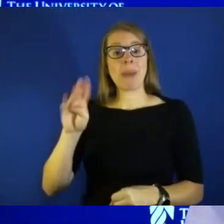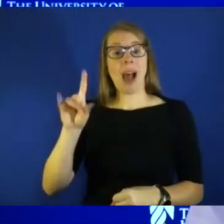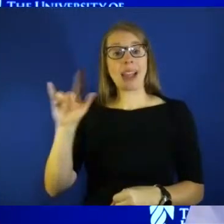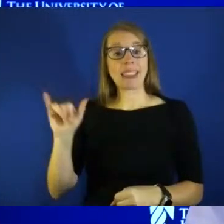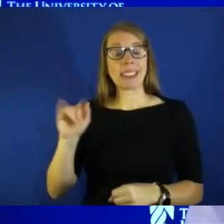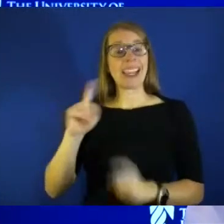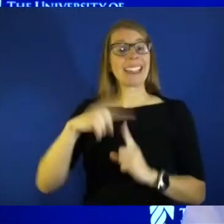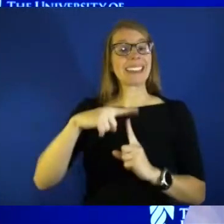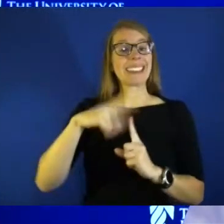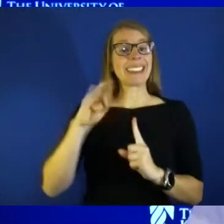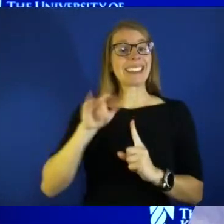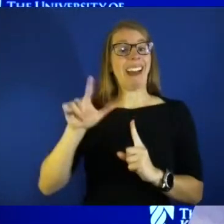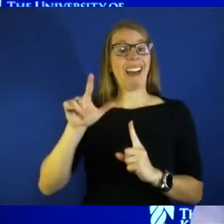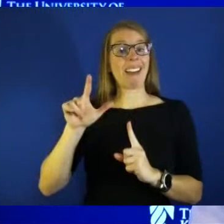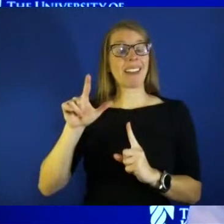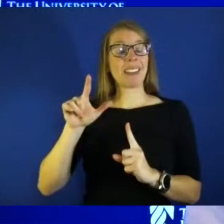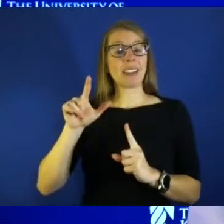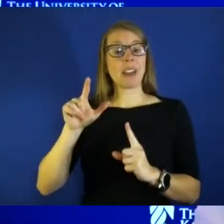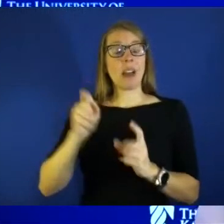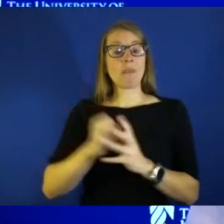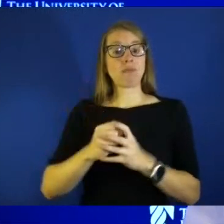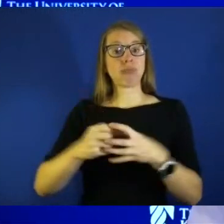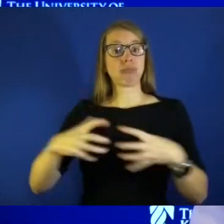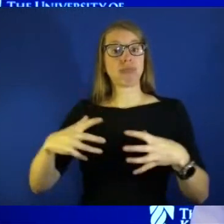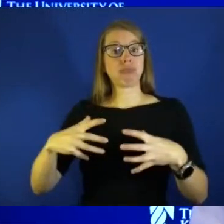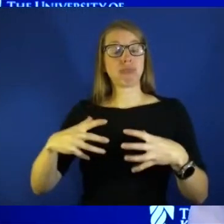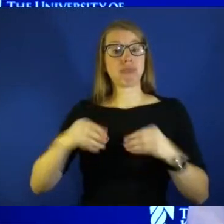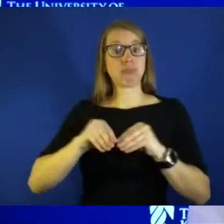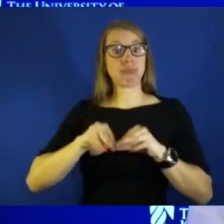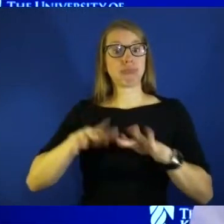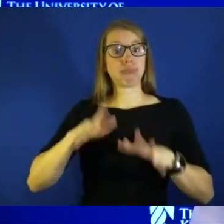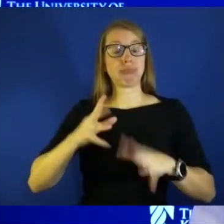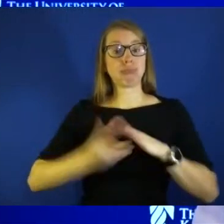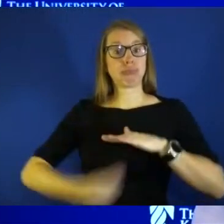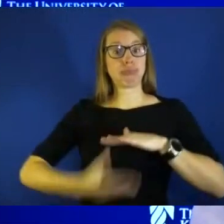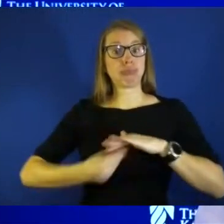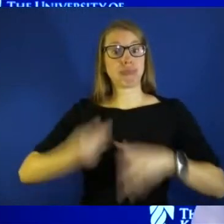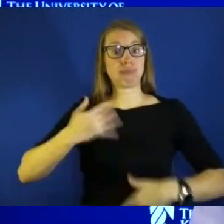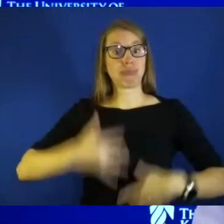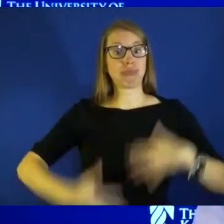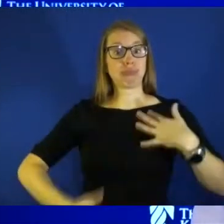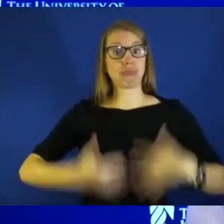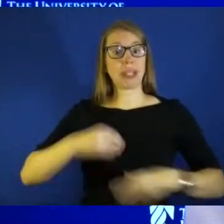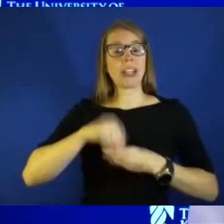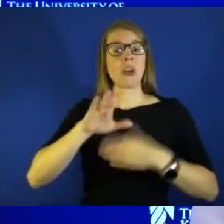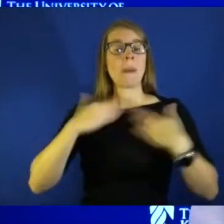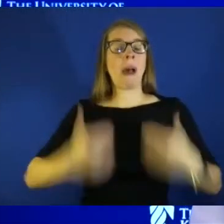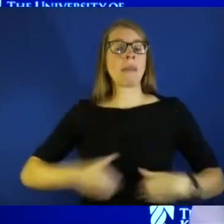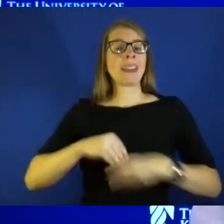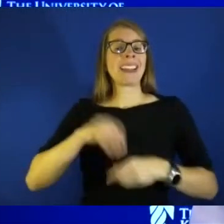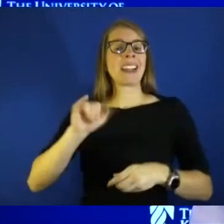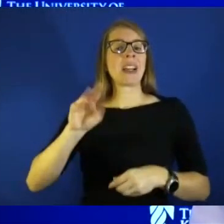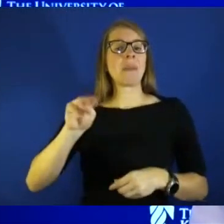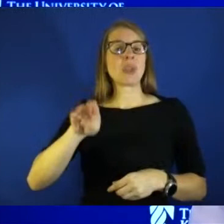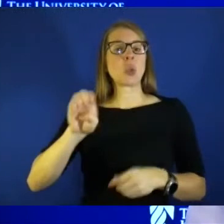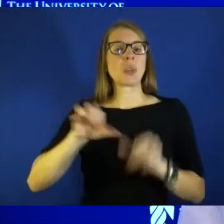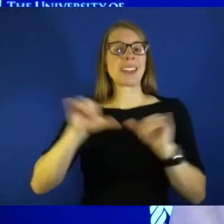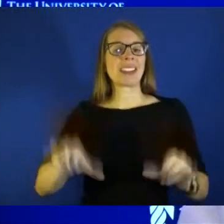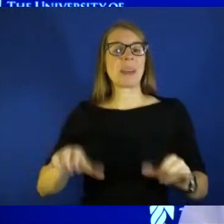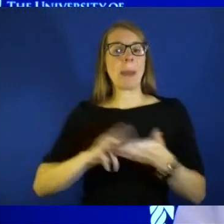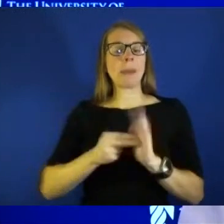further expand. And when they do that expansion in your body, in that immune system, they are able to